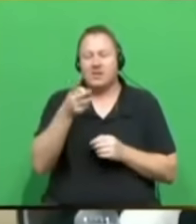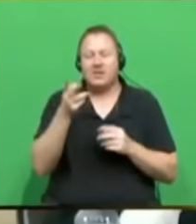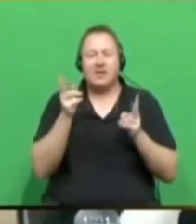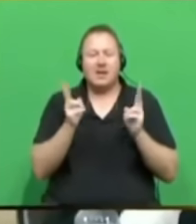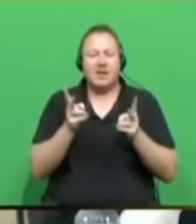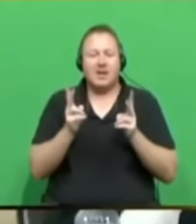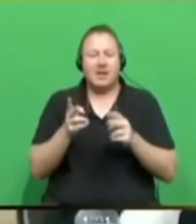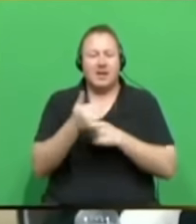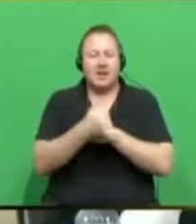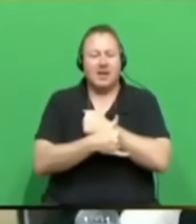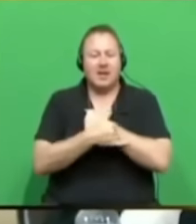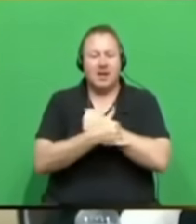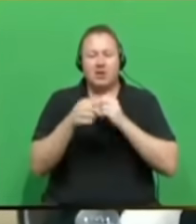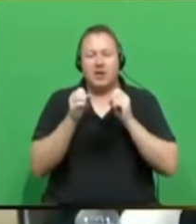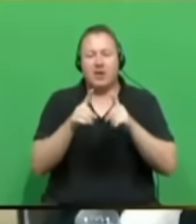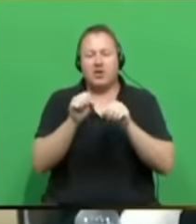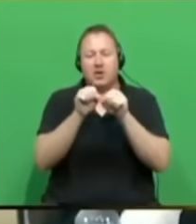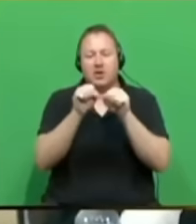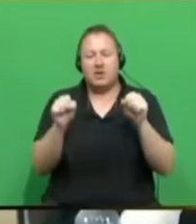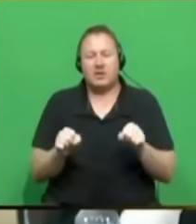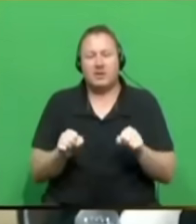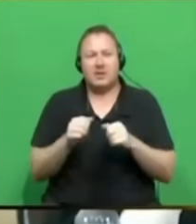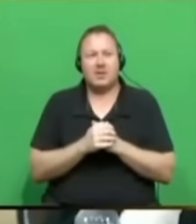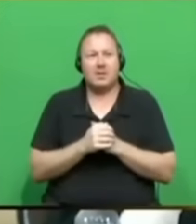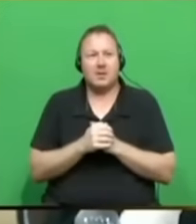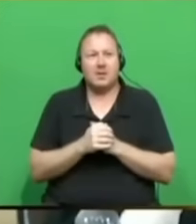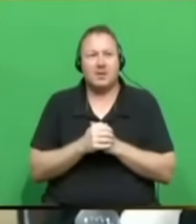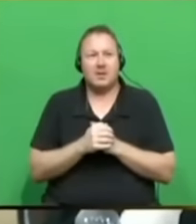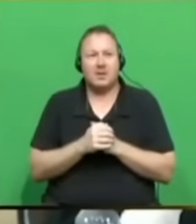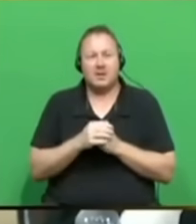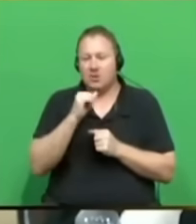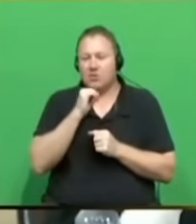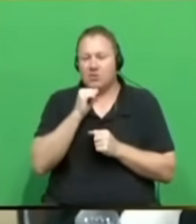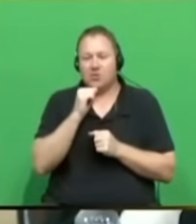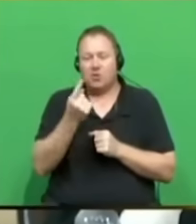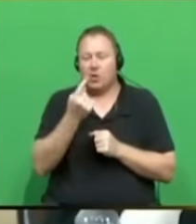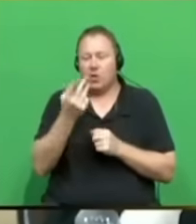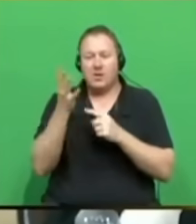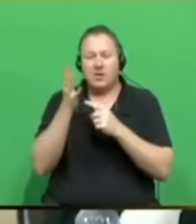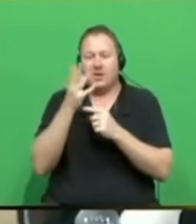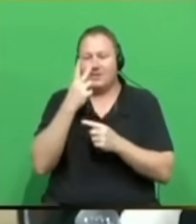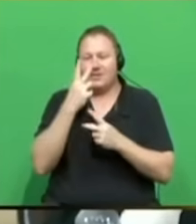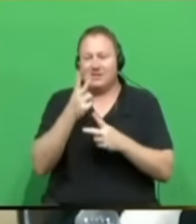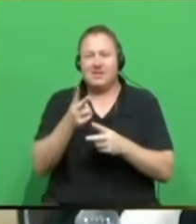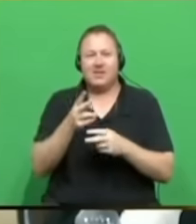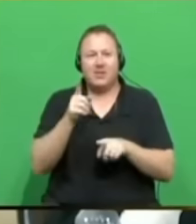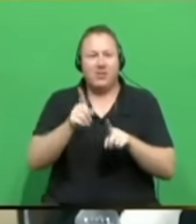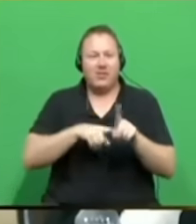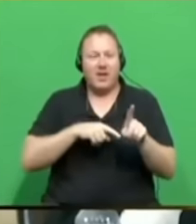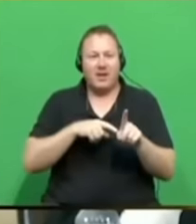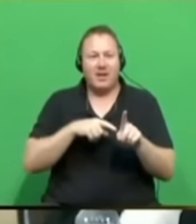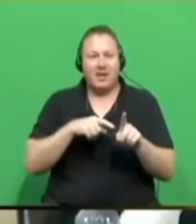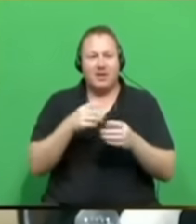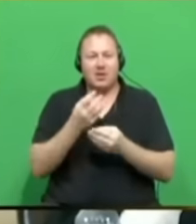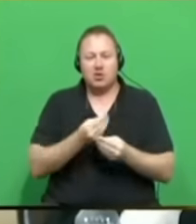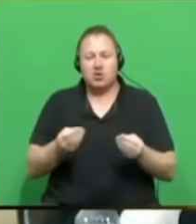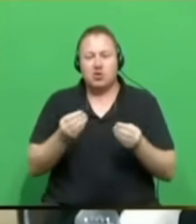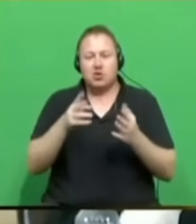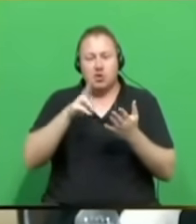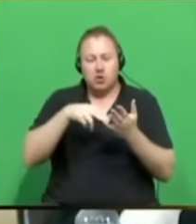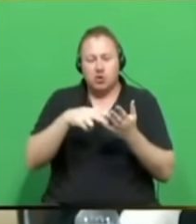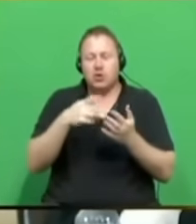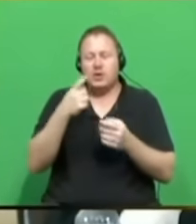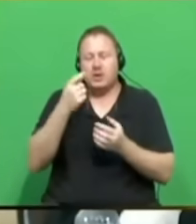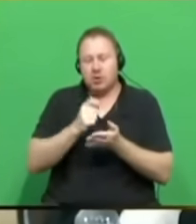the shortcomings of the country's education system are not only visible in the failure of children to read and write